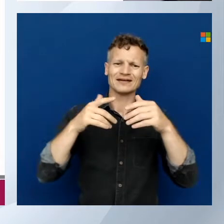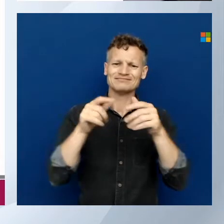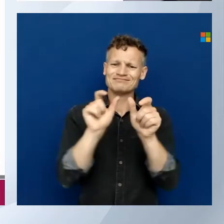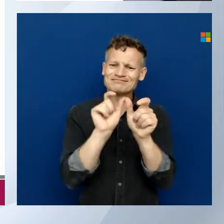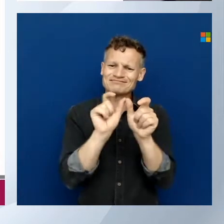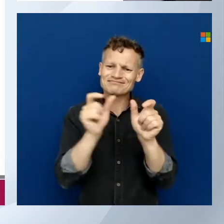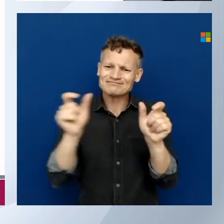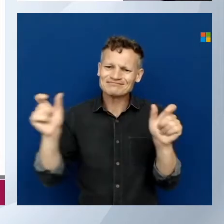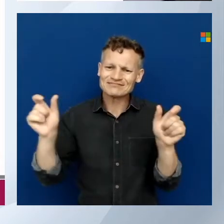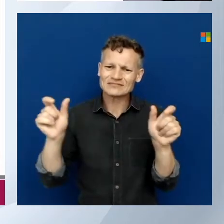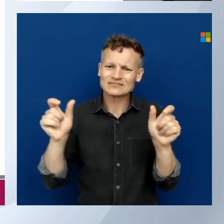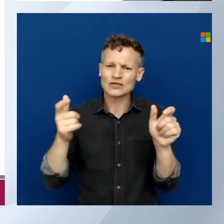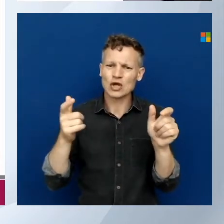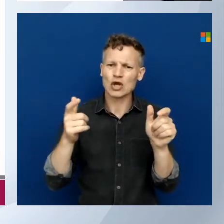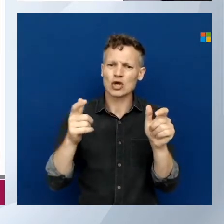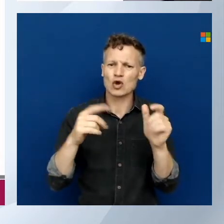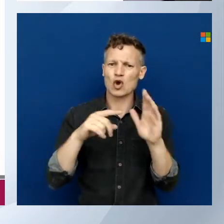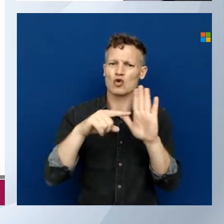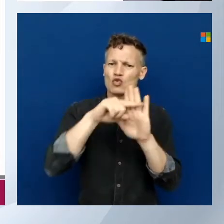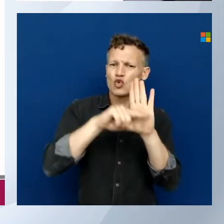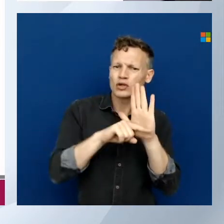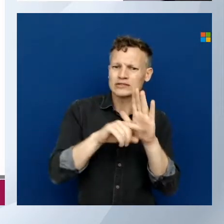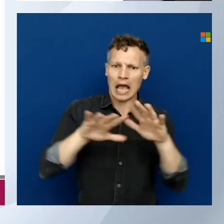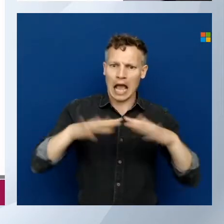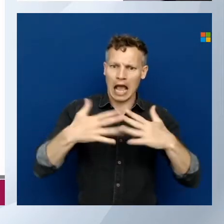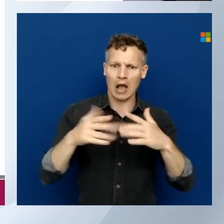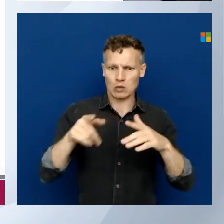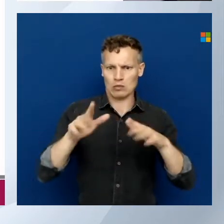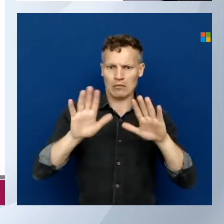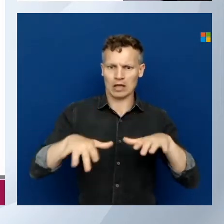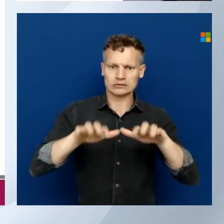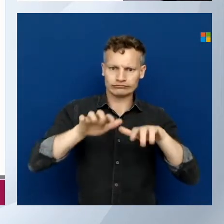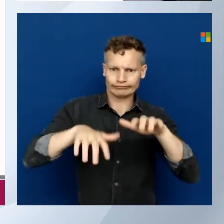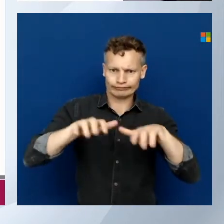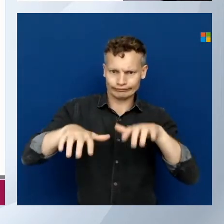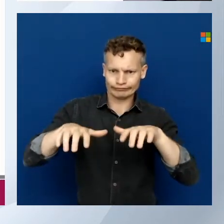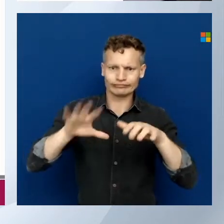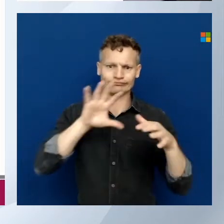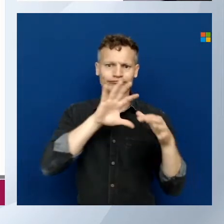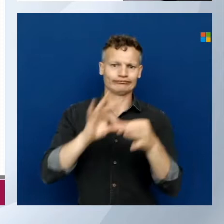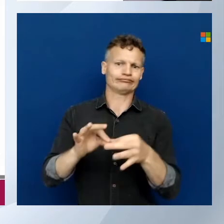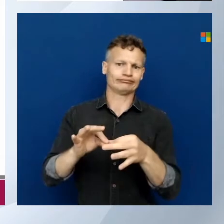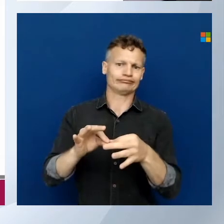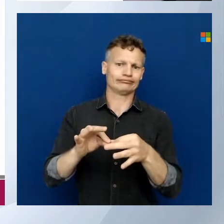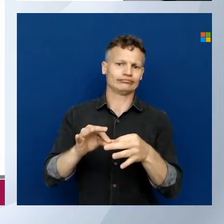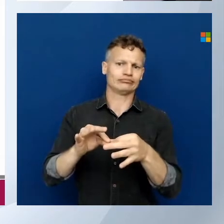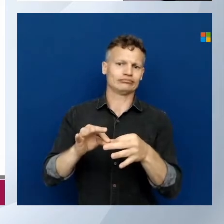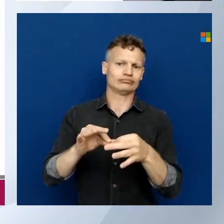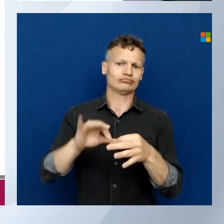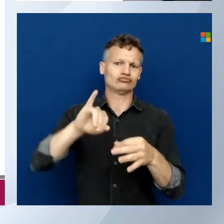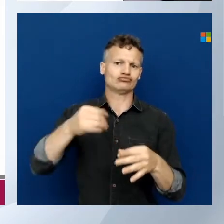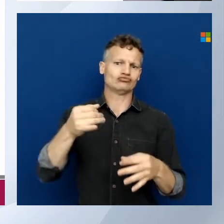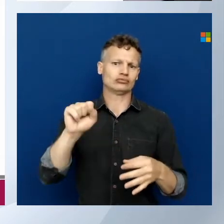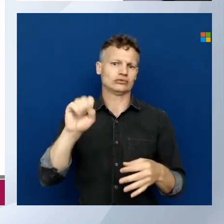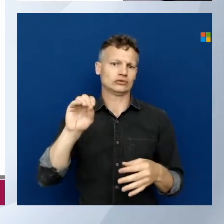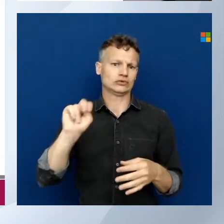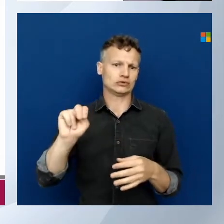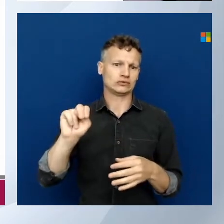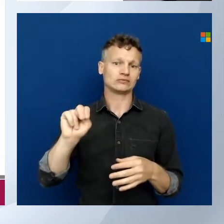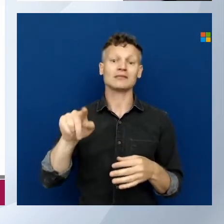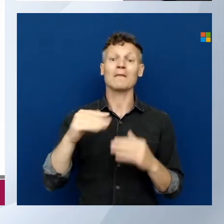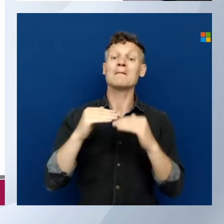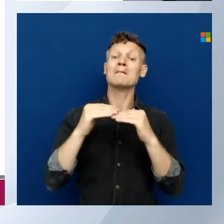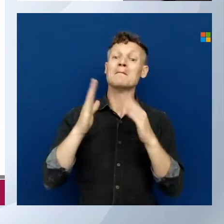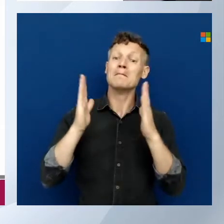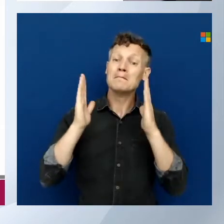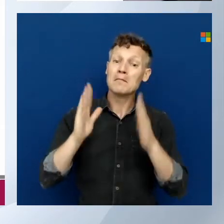all data within your JSON configuration is a name value pair separated